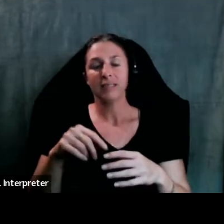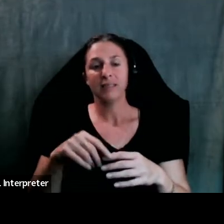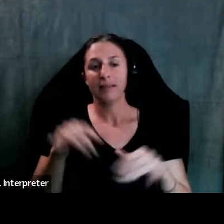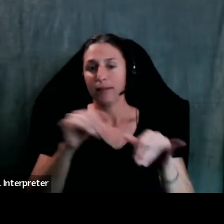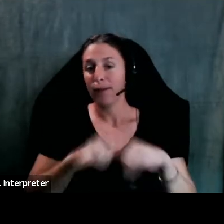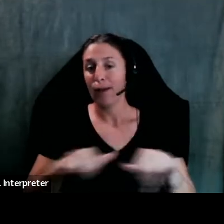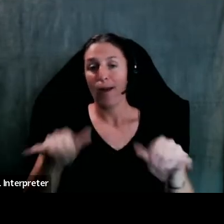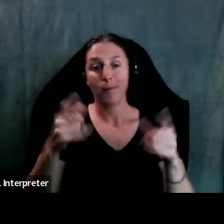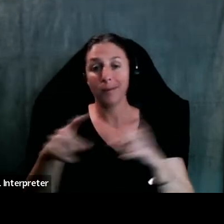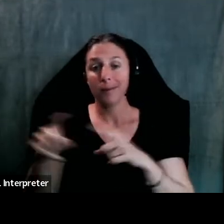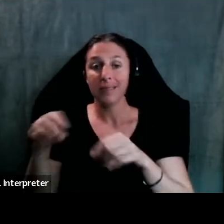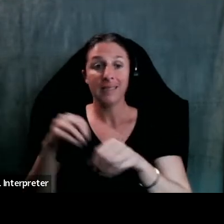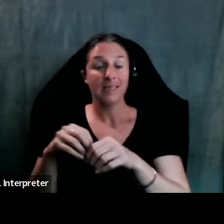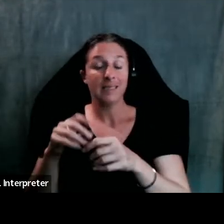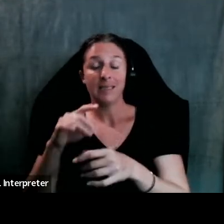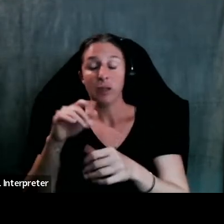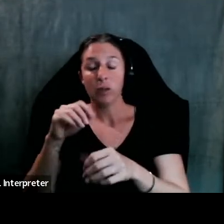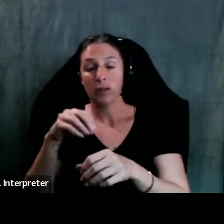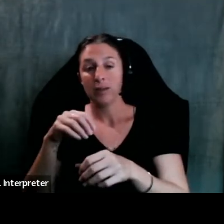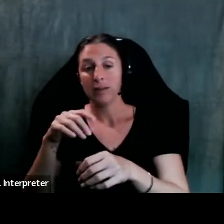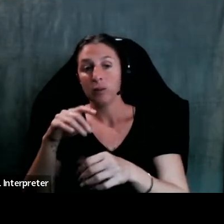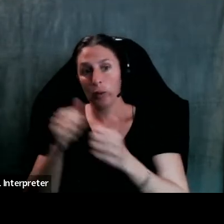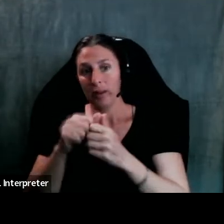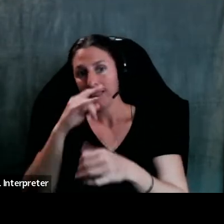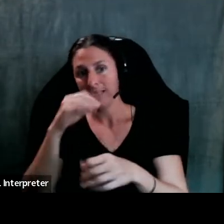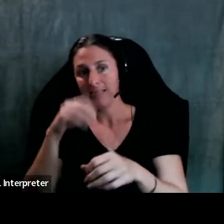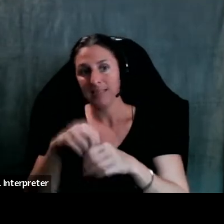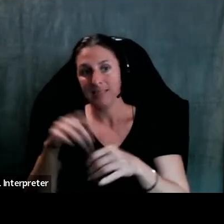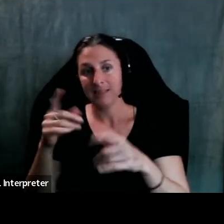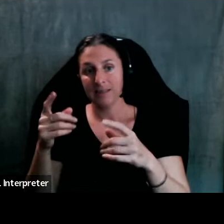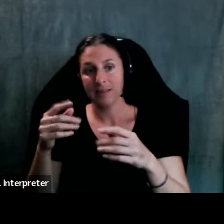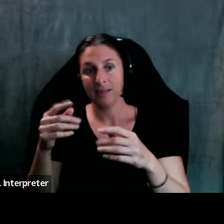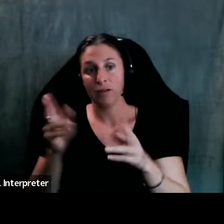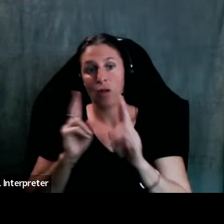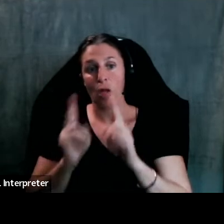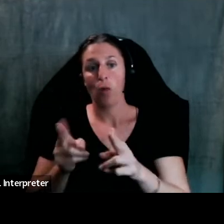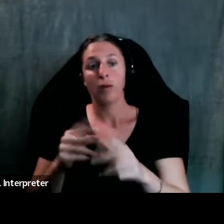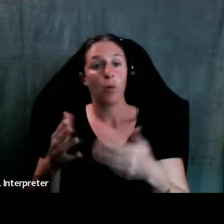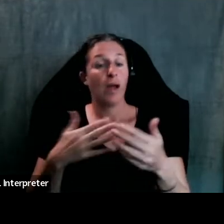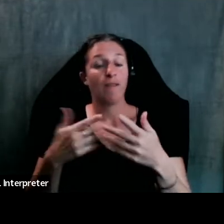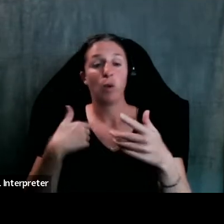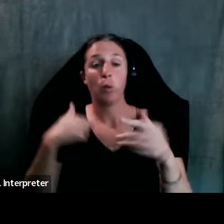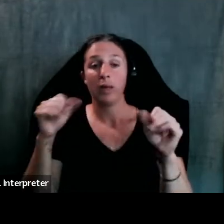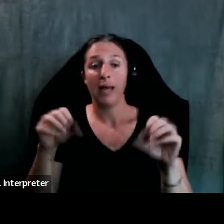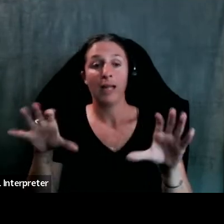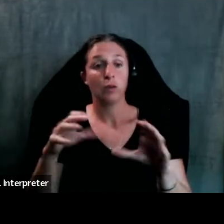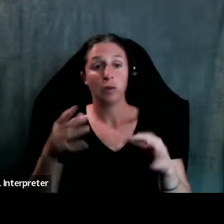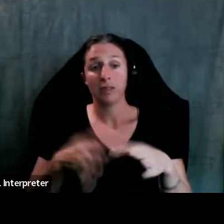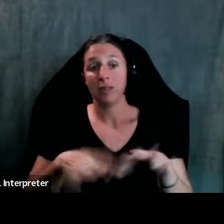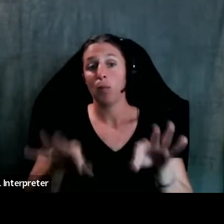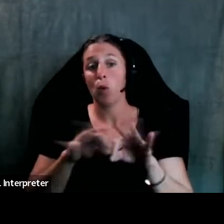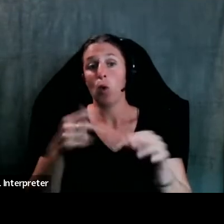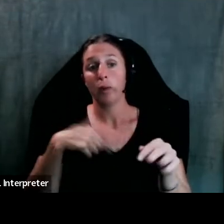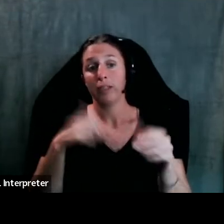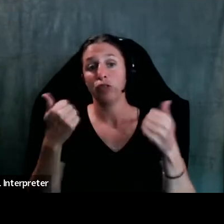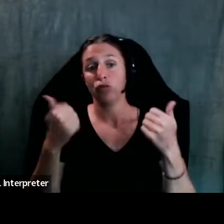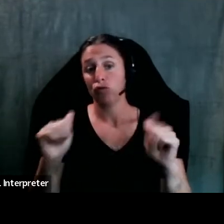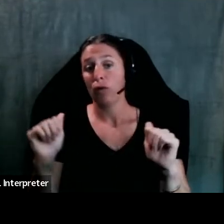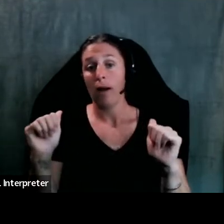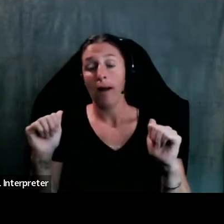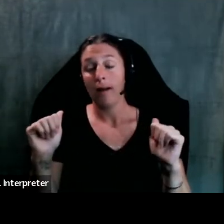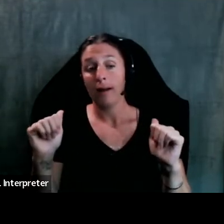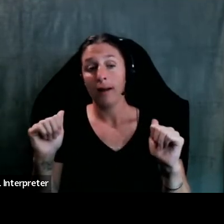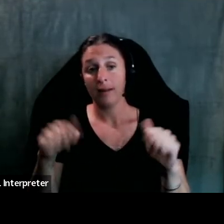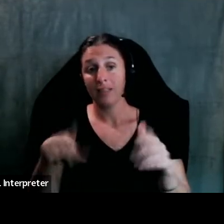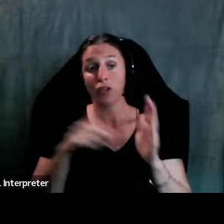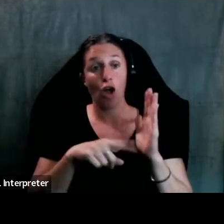kids interacting in the hallways. So whatever we can do, I think it's important that we try. It just, this